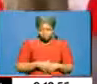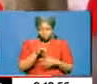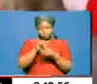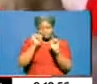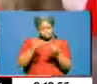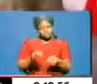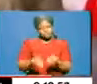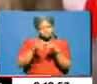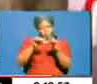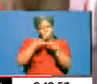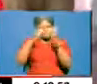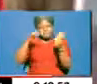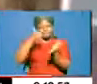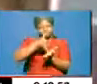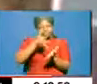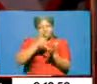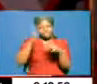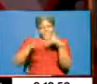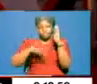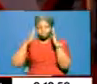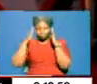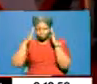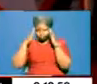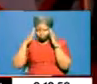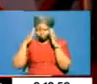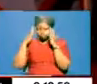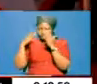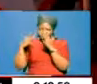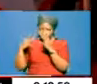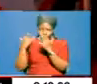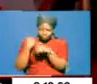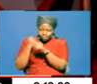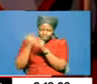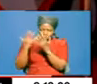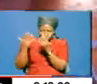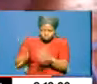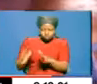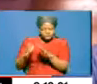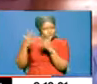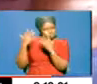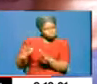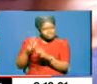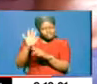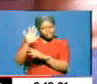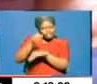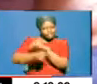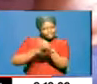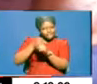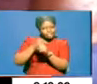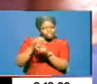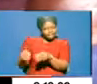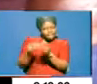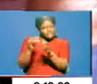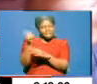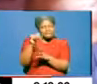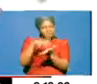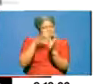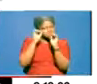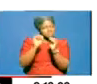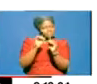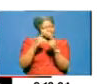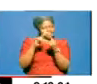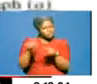inclusivity instead of locking out losers for 5 years for any position, yet they too command some